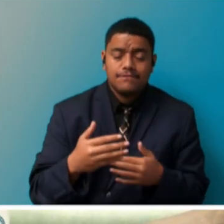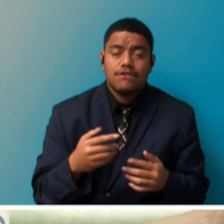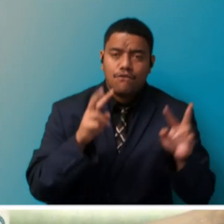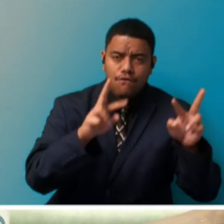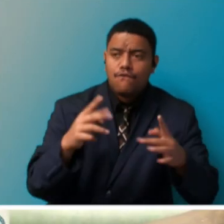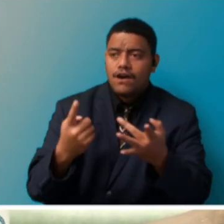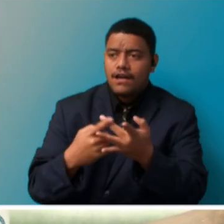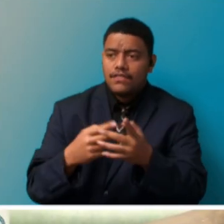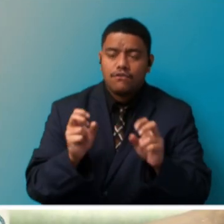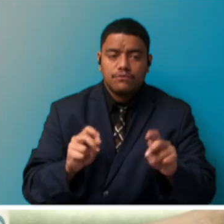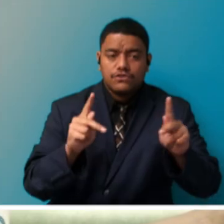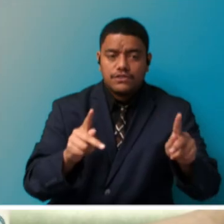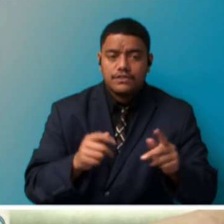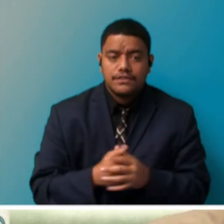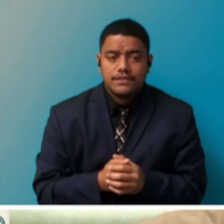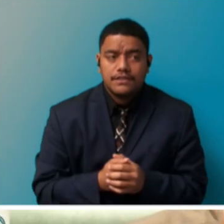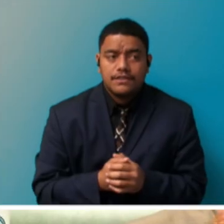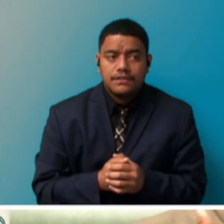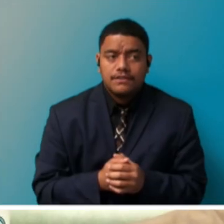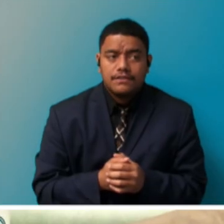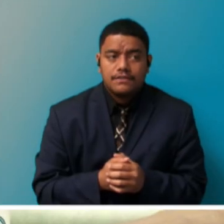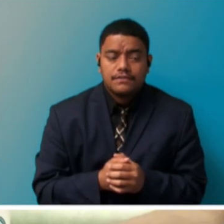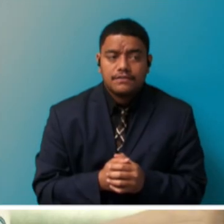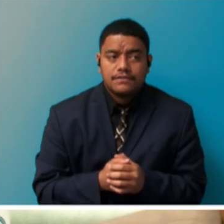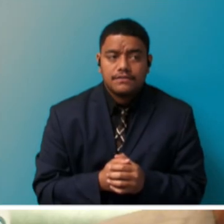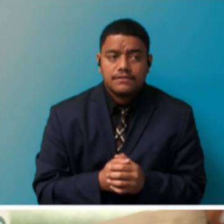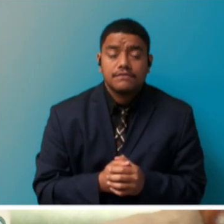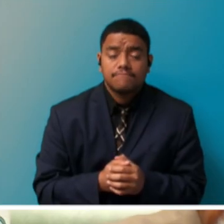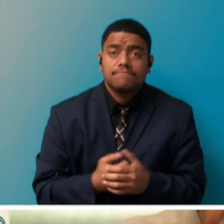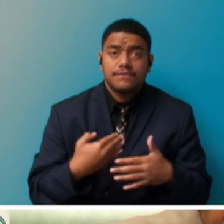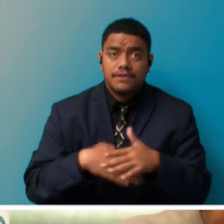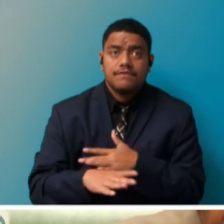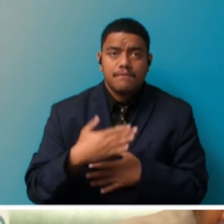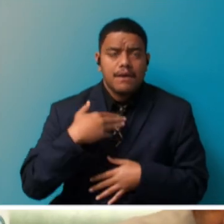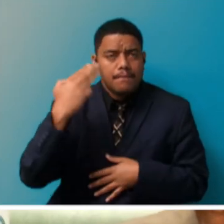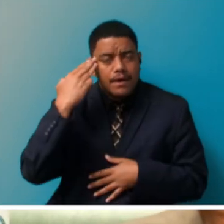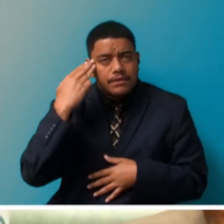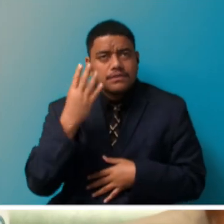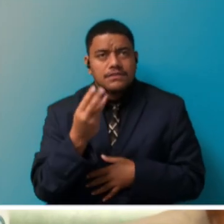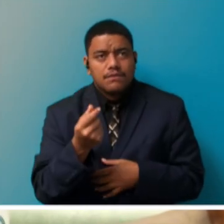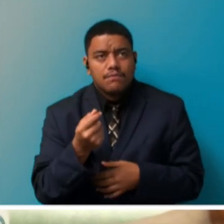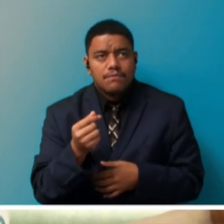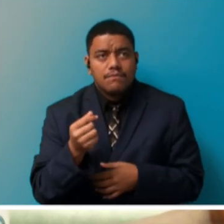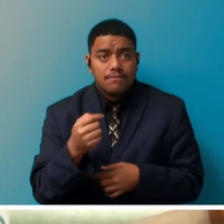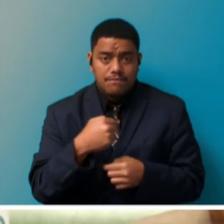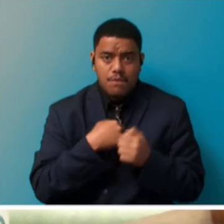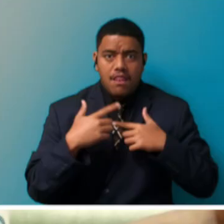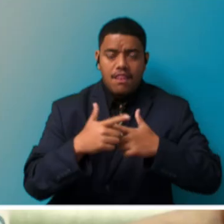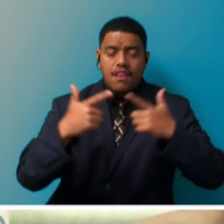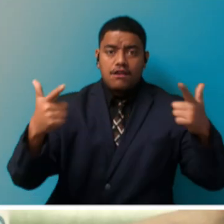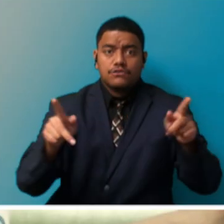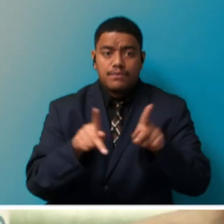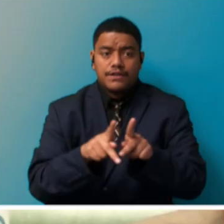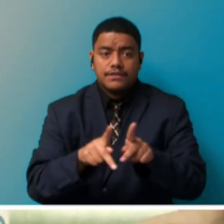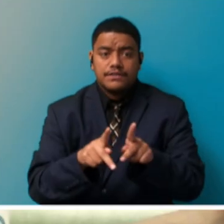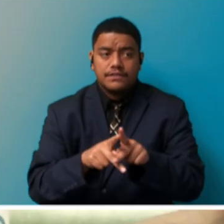opportunities. Certainly, in my mind, some of our large partners, and I mean